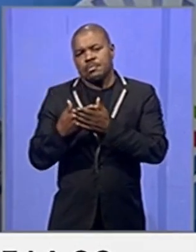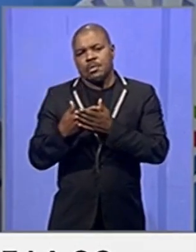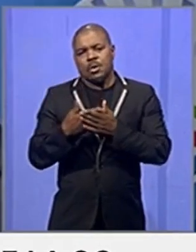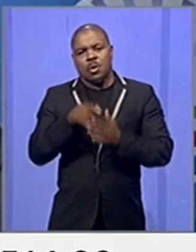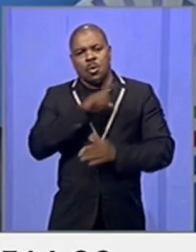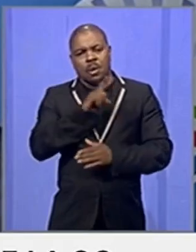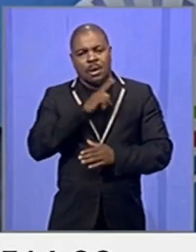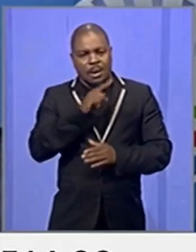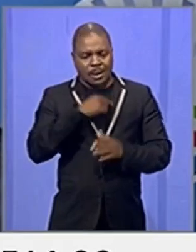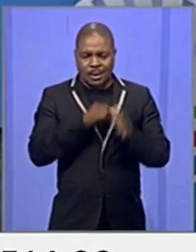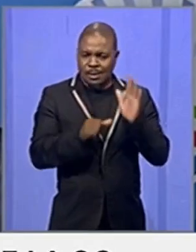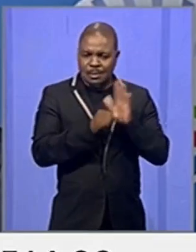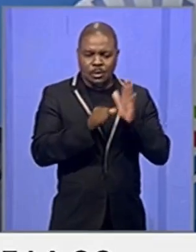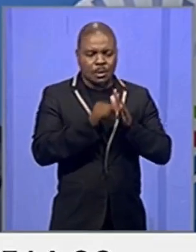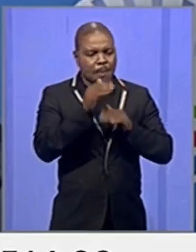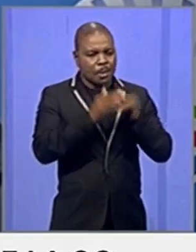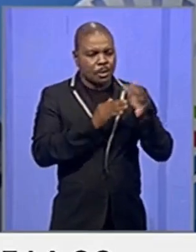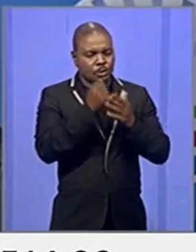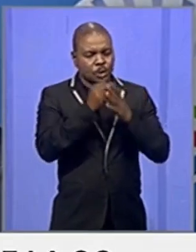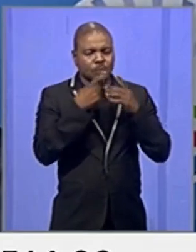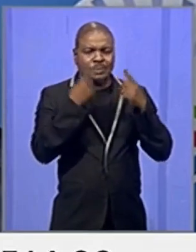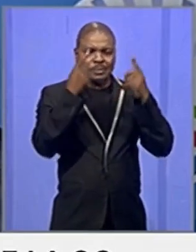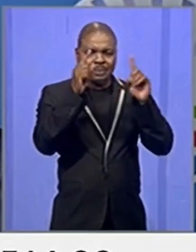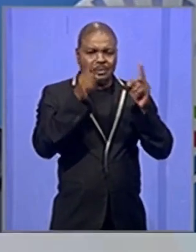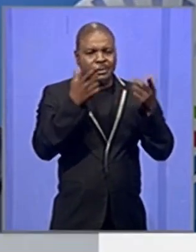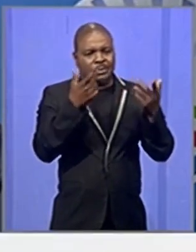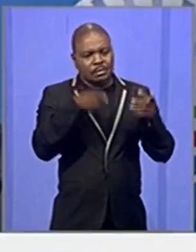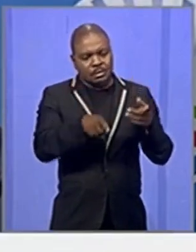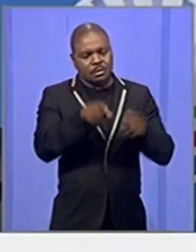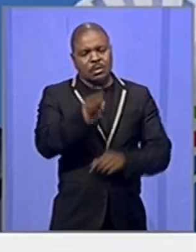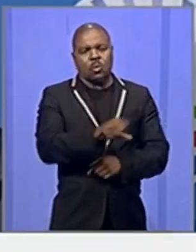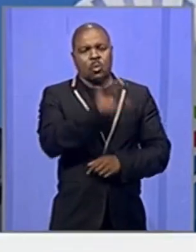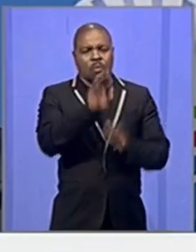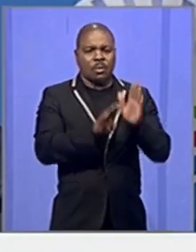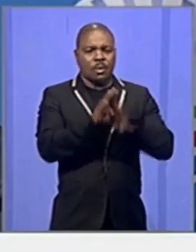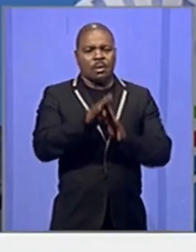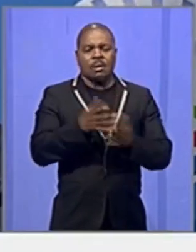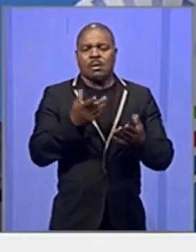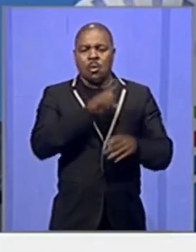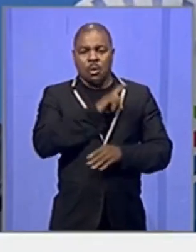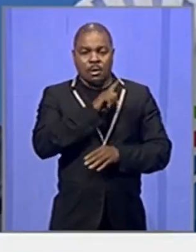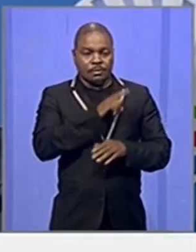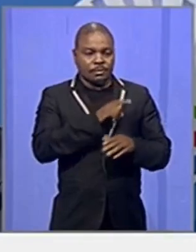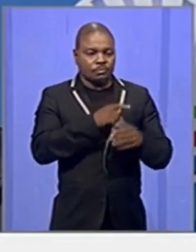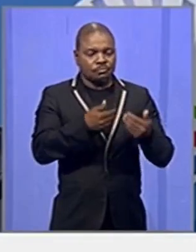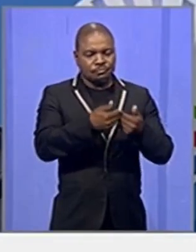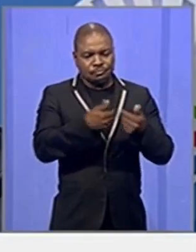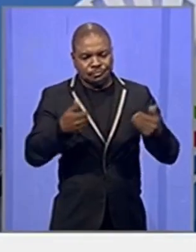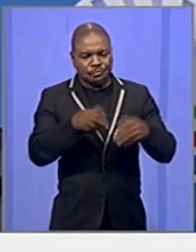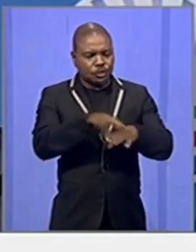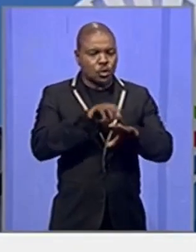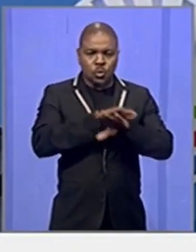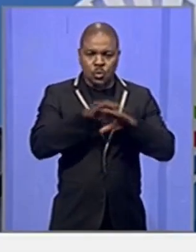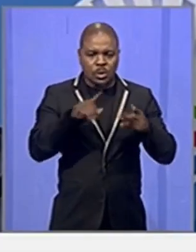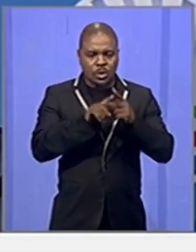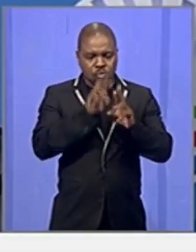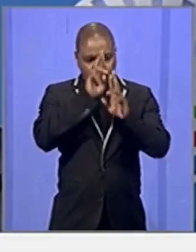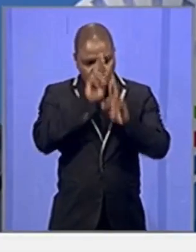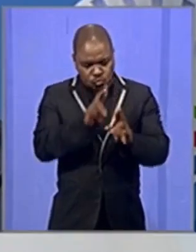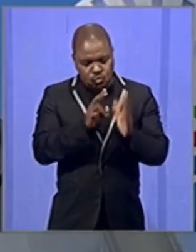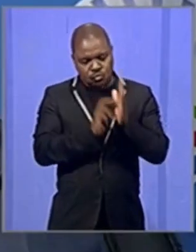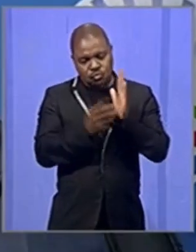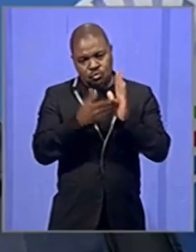blocks for any successful government or country for that instance. Non-racialism, respect for the rule of law and the